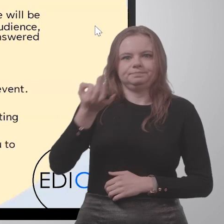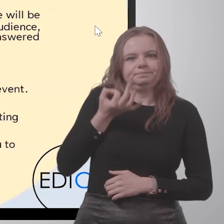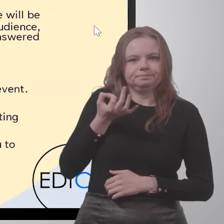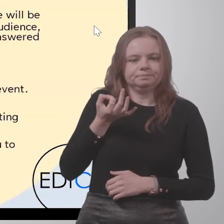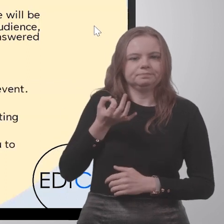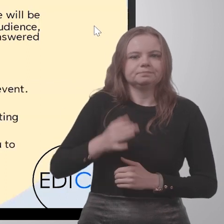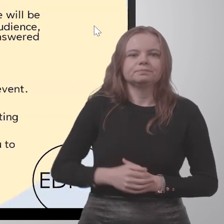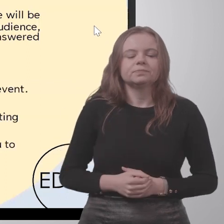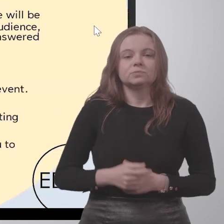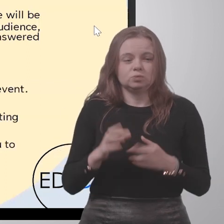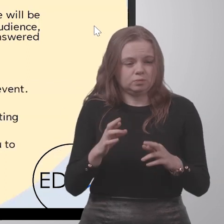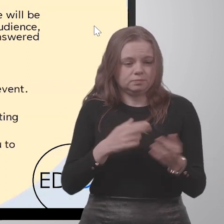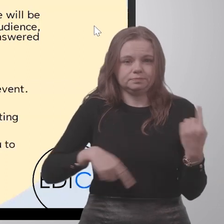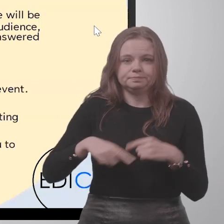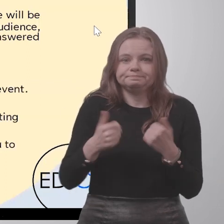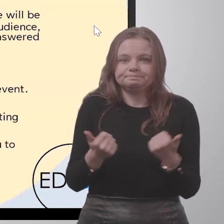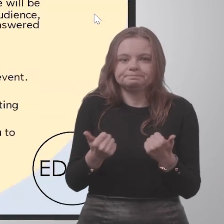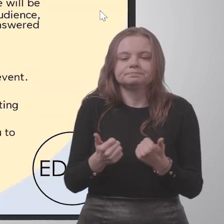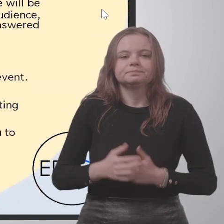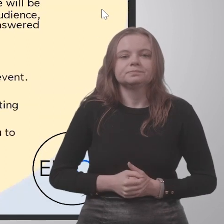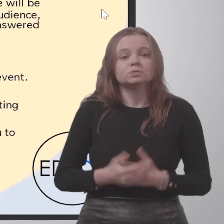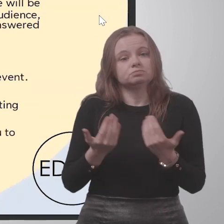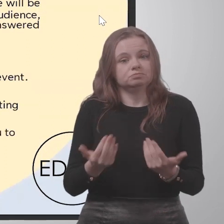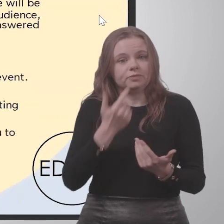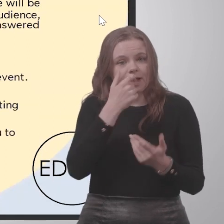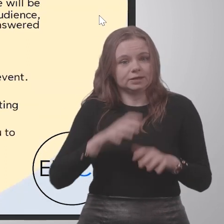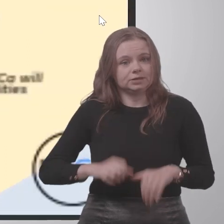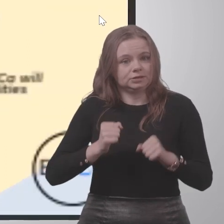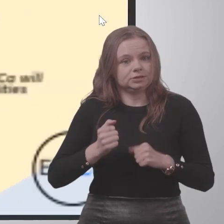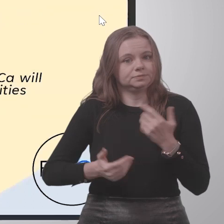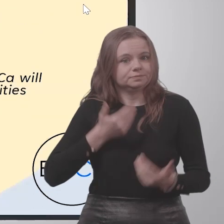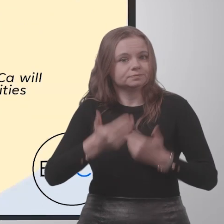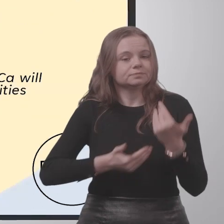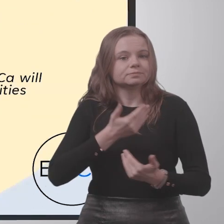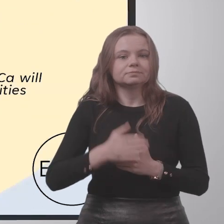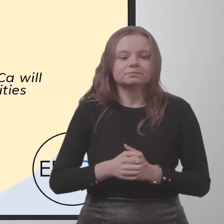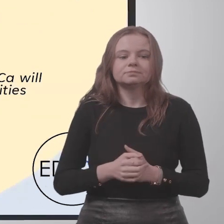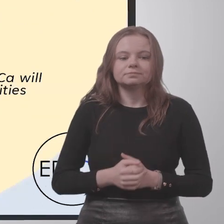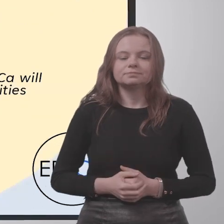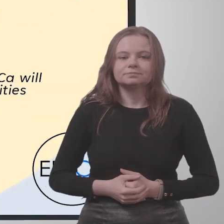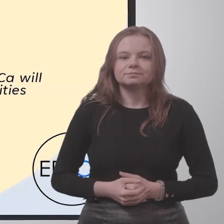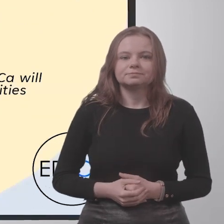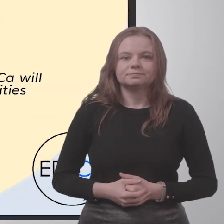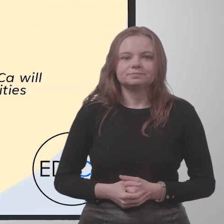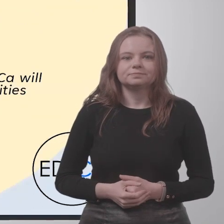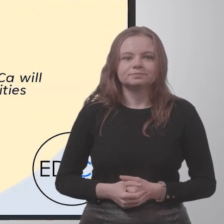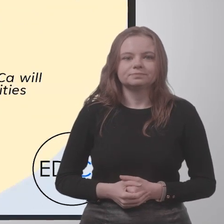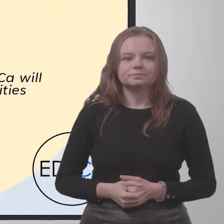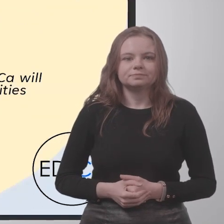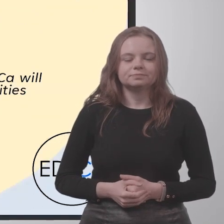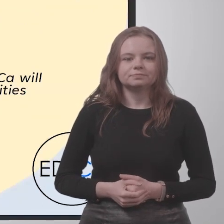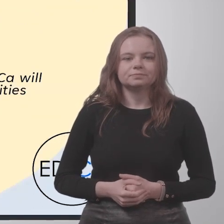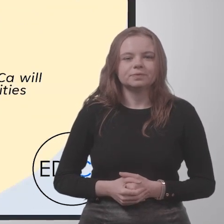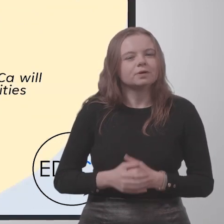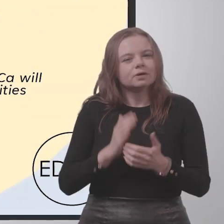question verbally. So I hope that's okay. And I guess from there we can proceed on to the festivities. So